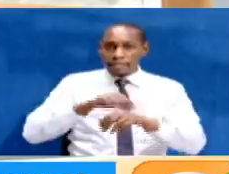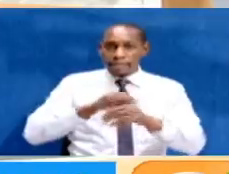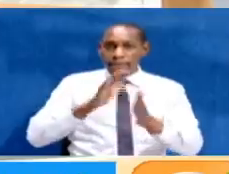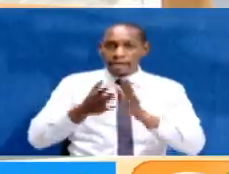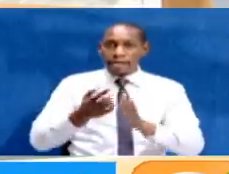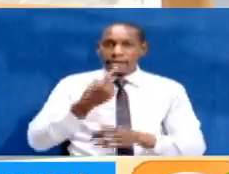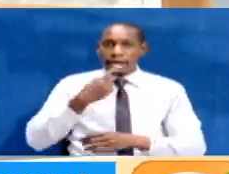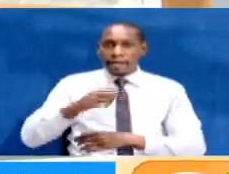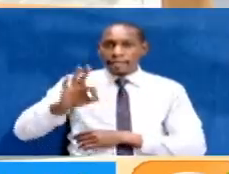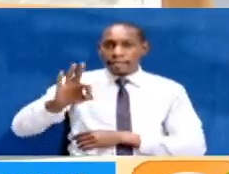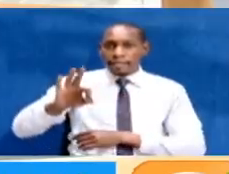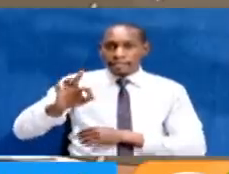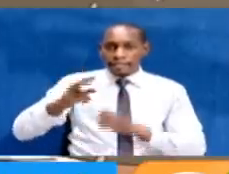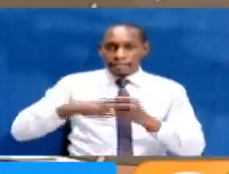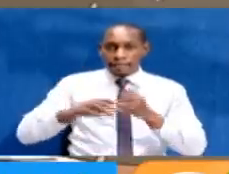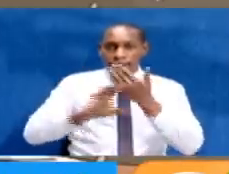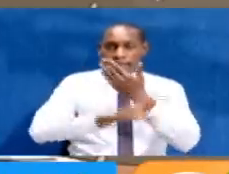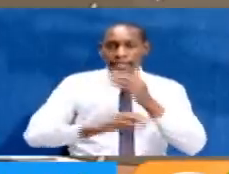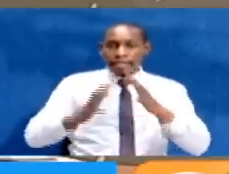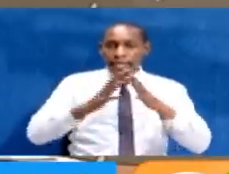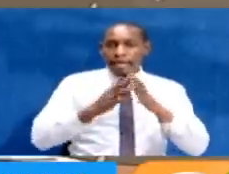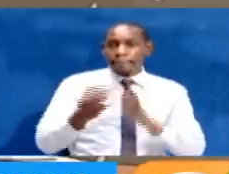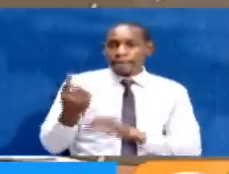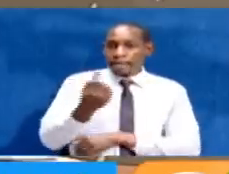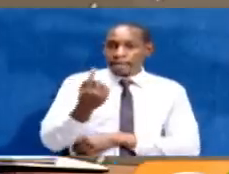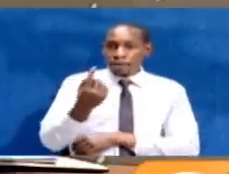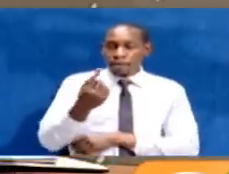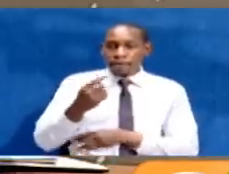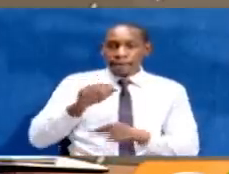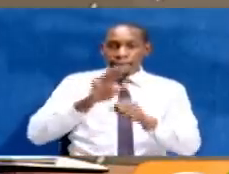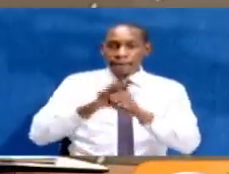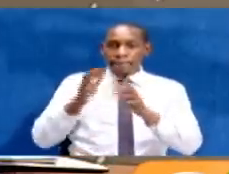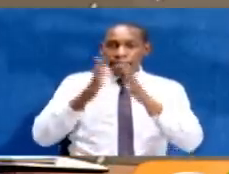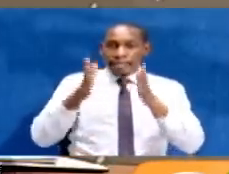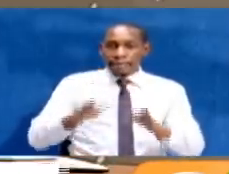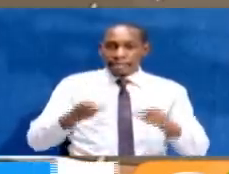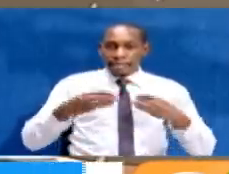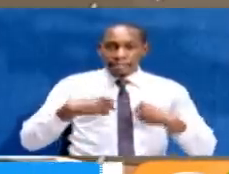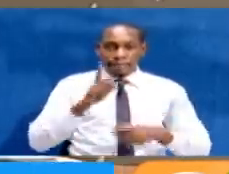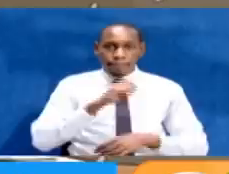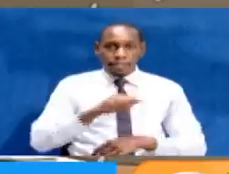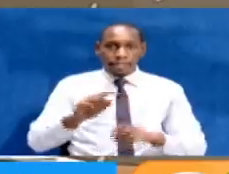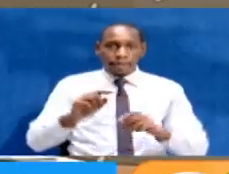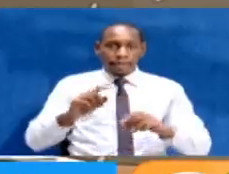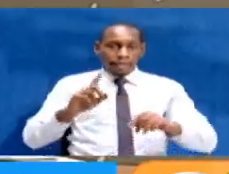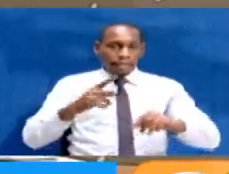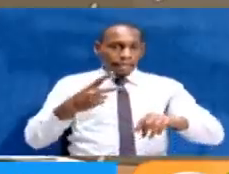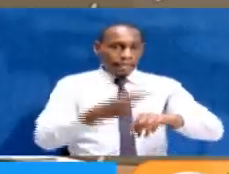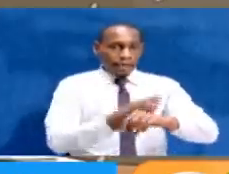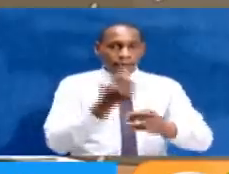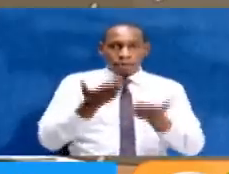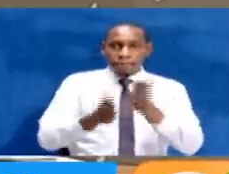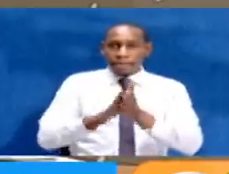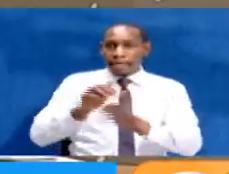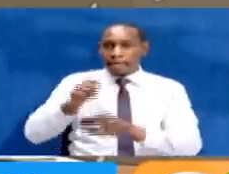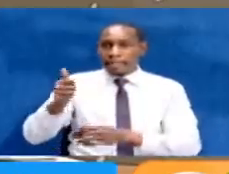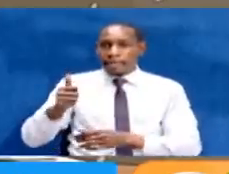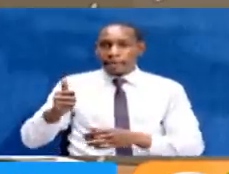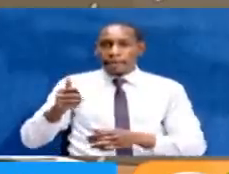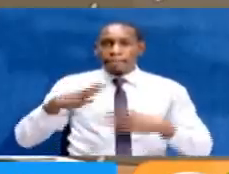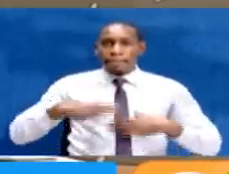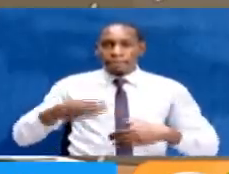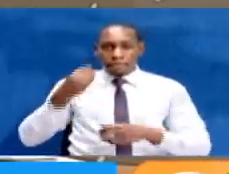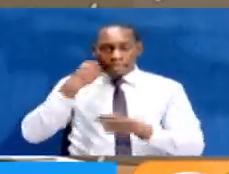about 137 countries. The US alone has had more Americans who have received at least one dose of the vaccine than those who have tested